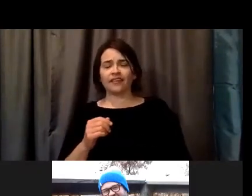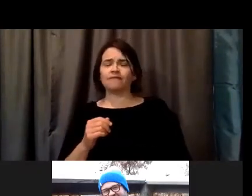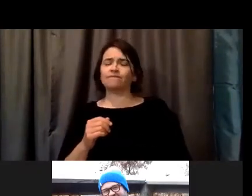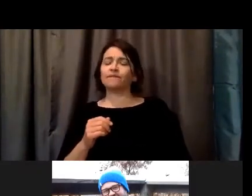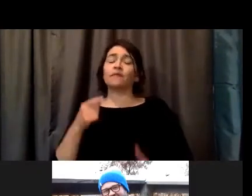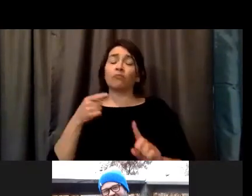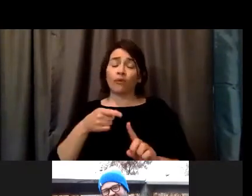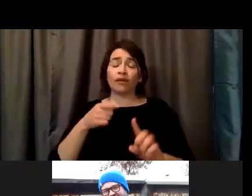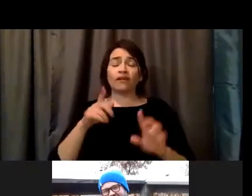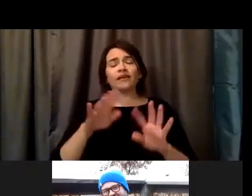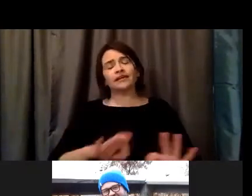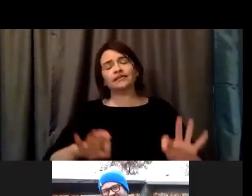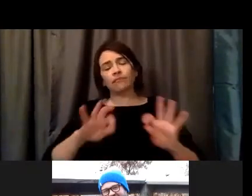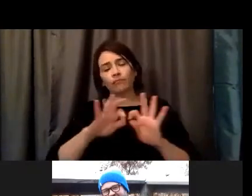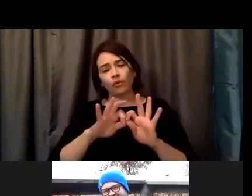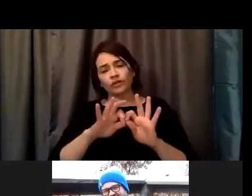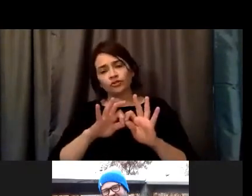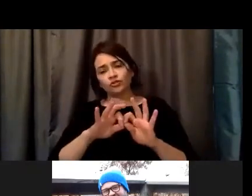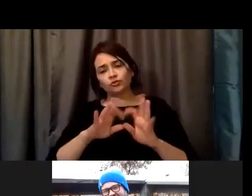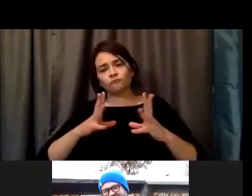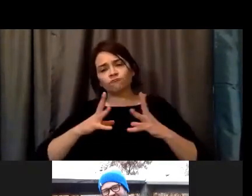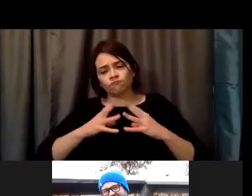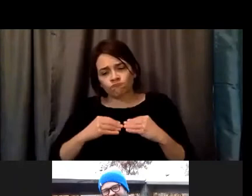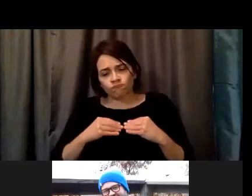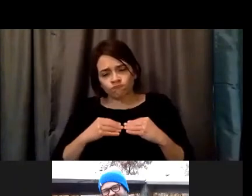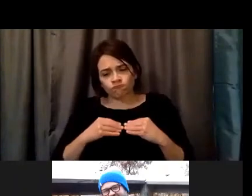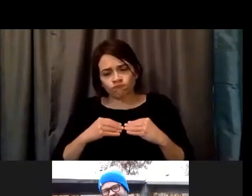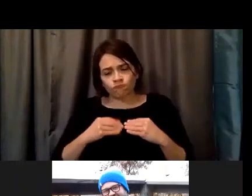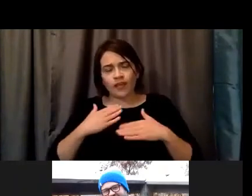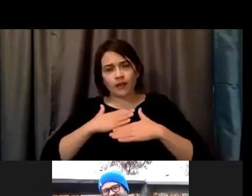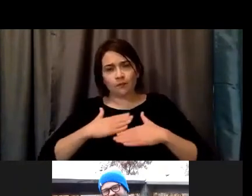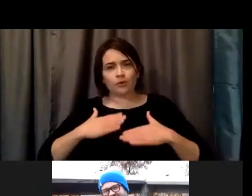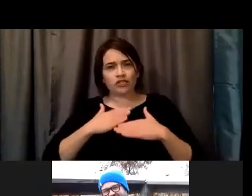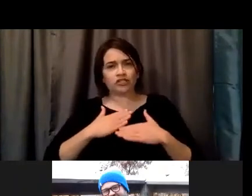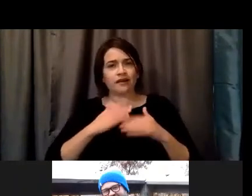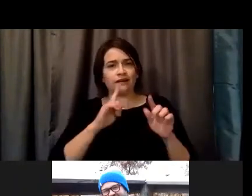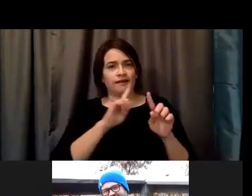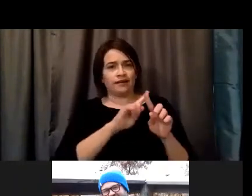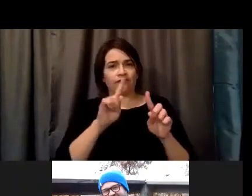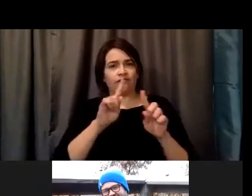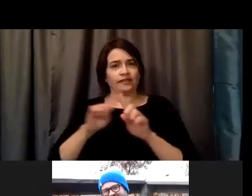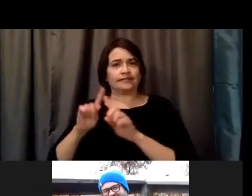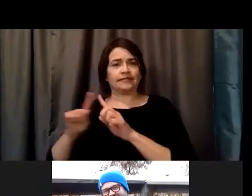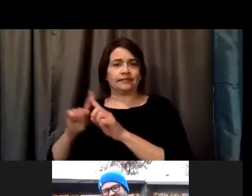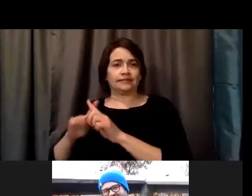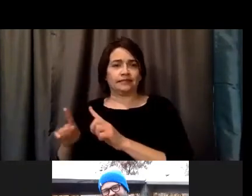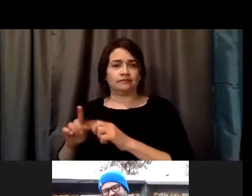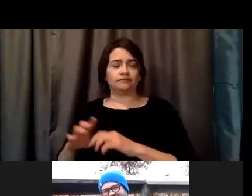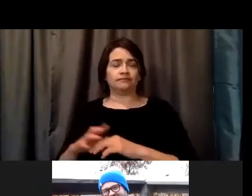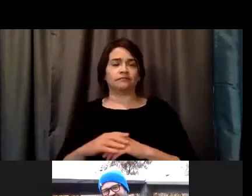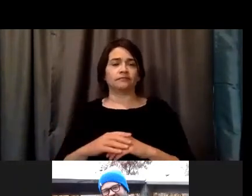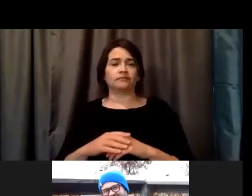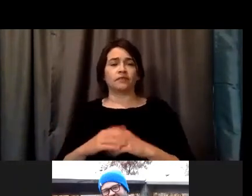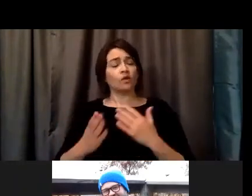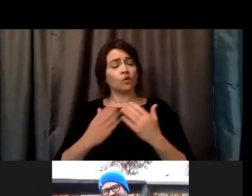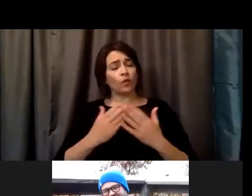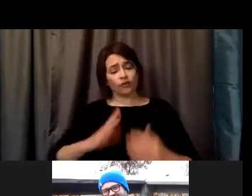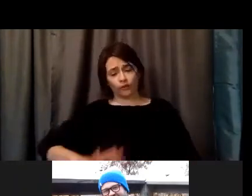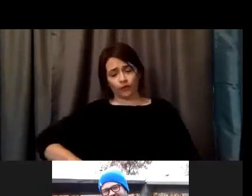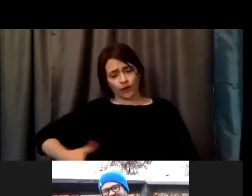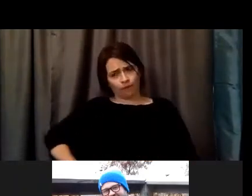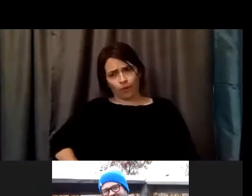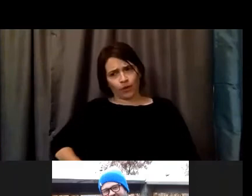differences. People, whether they are Cambodian or not Cambodians, that we sort of, we tell them that they're important, and